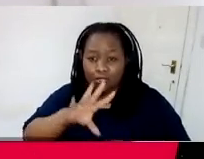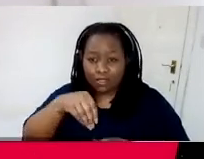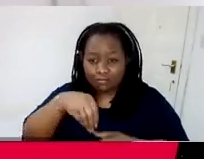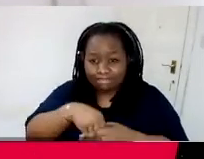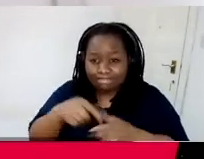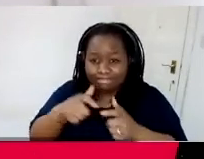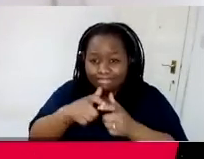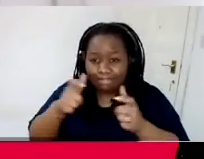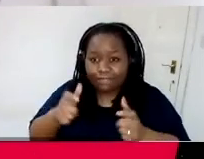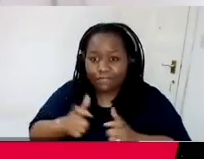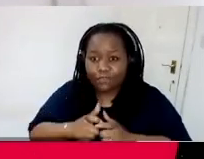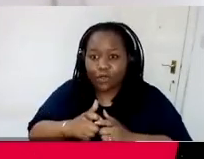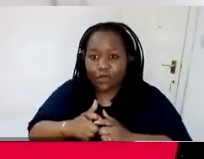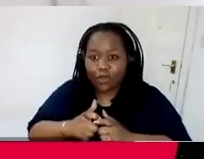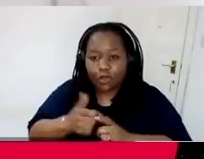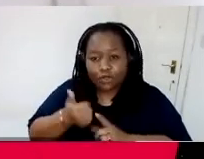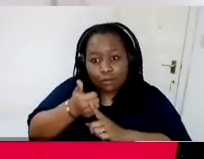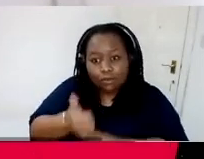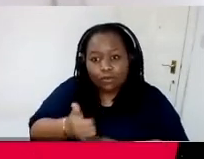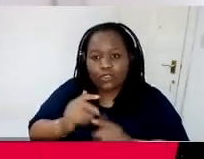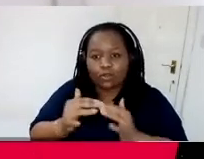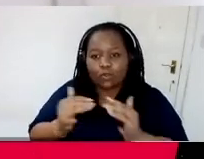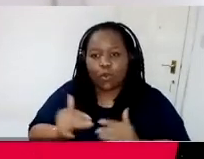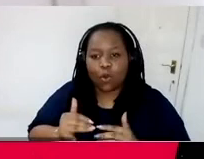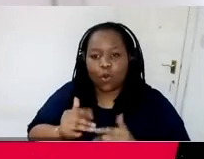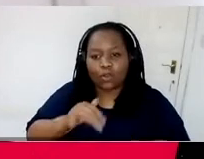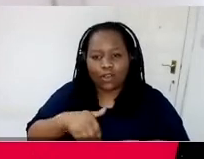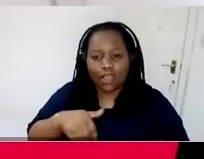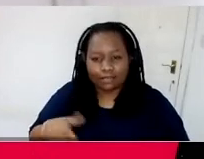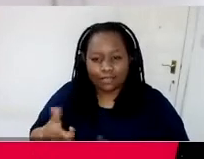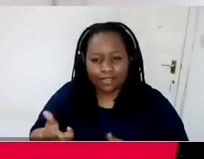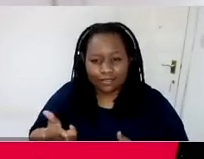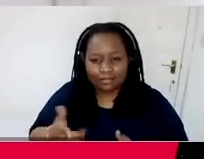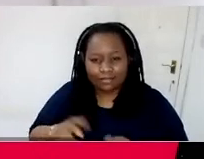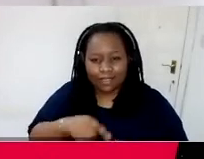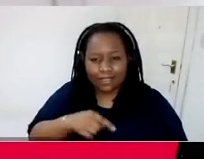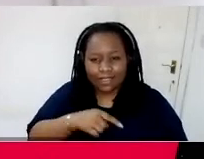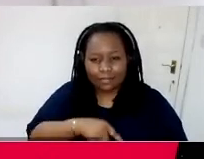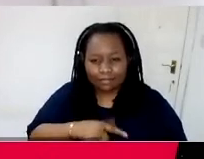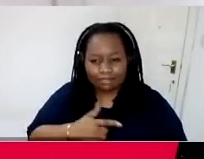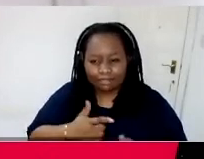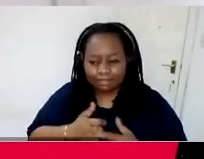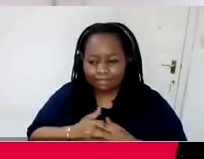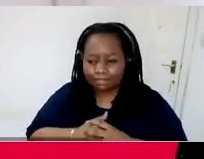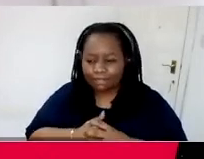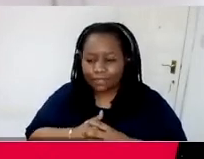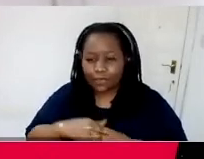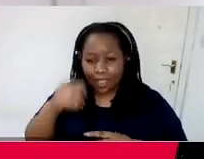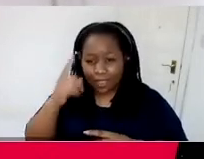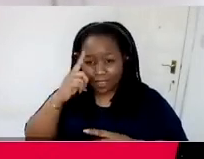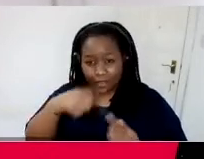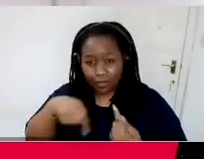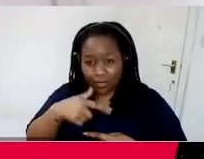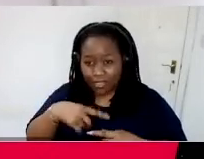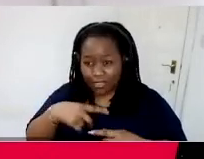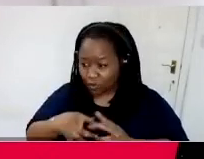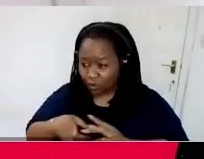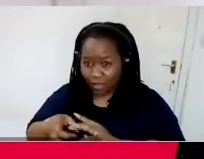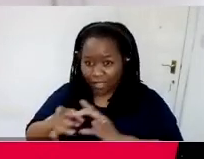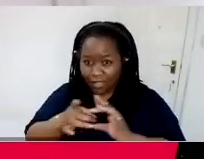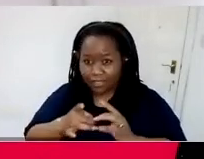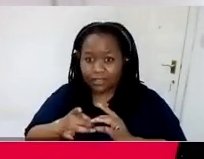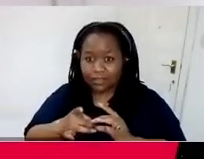of facilitating war crimes. So I think we need to connect up arms